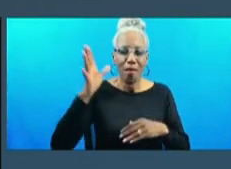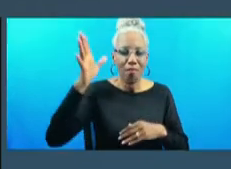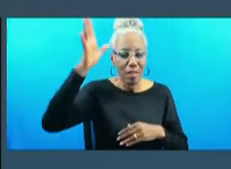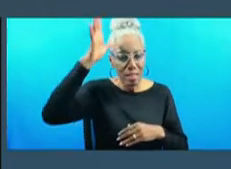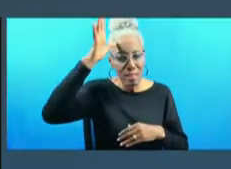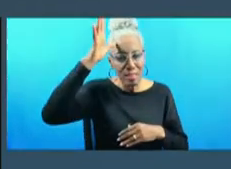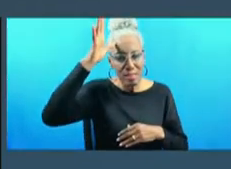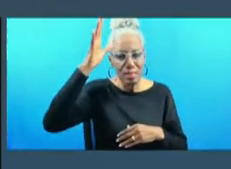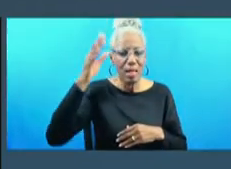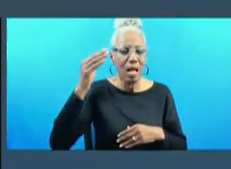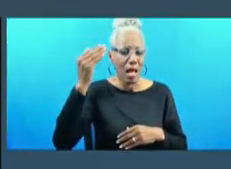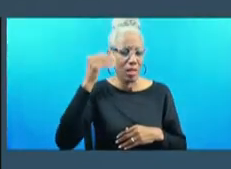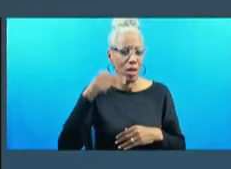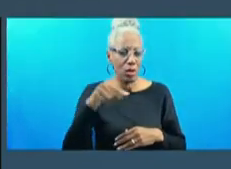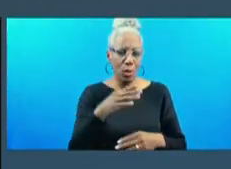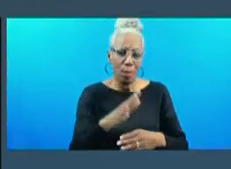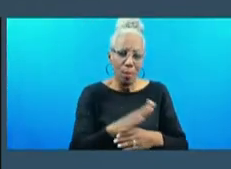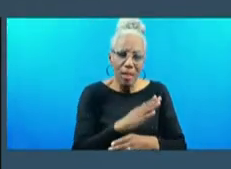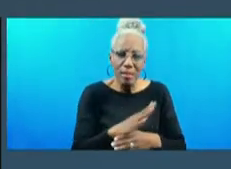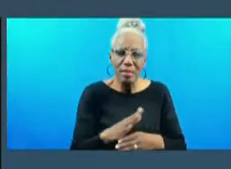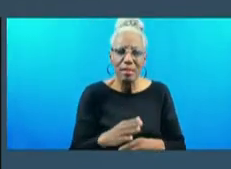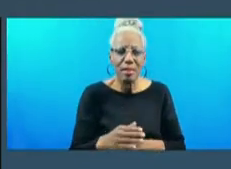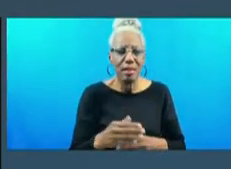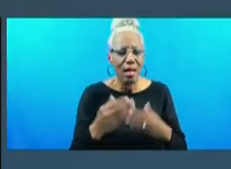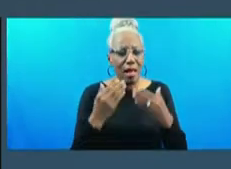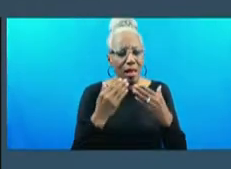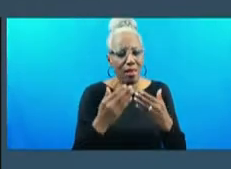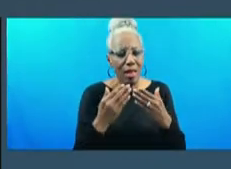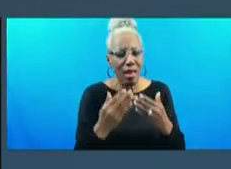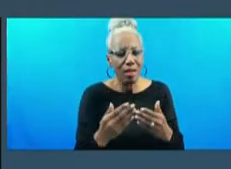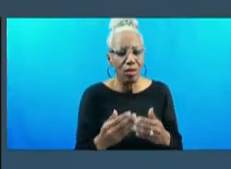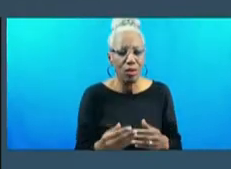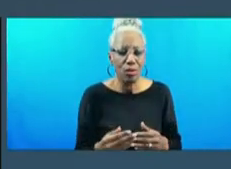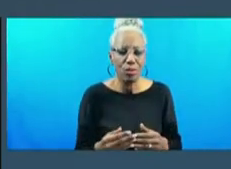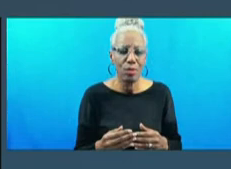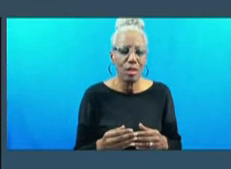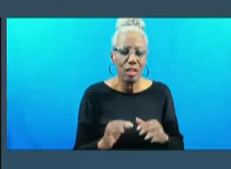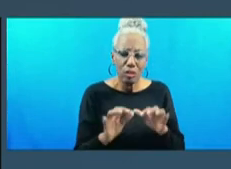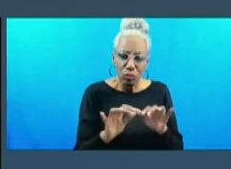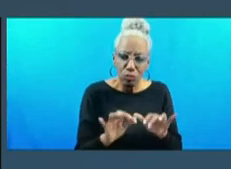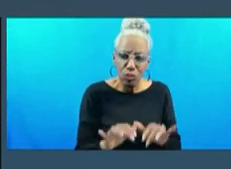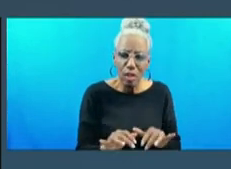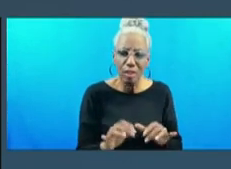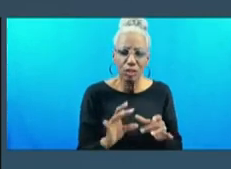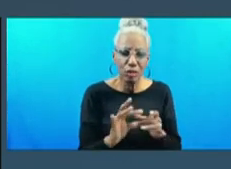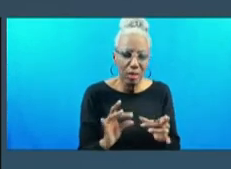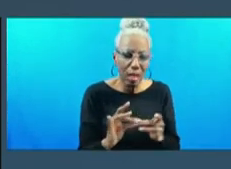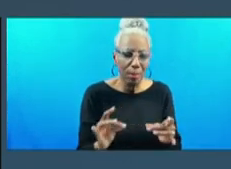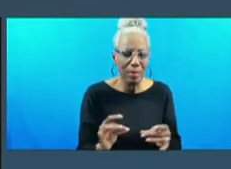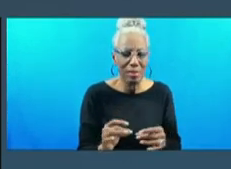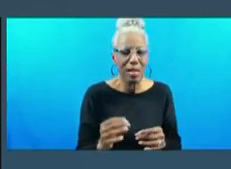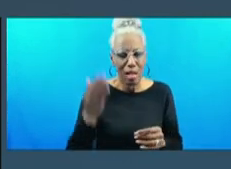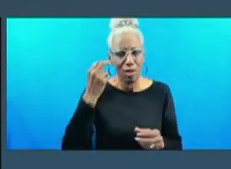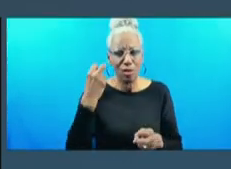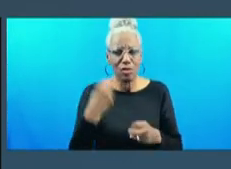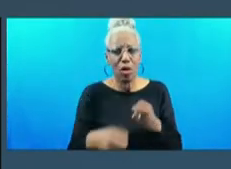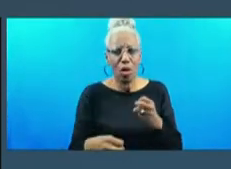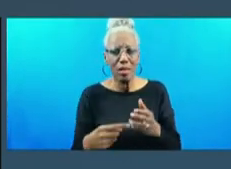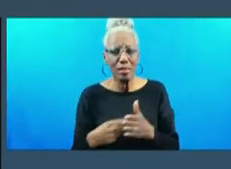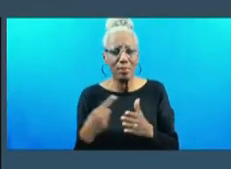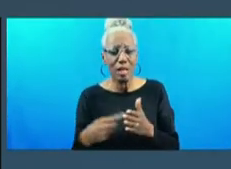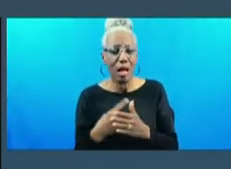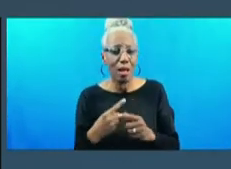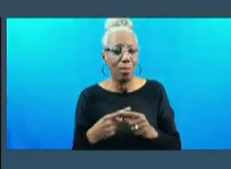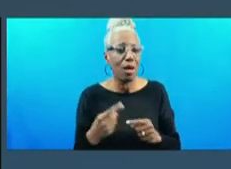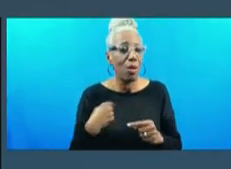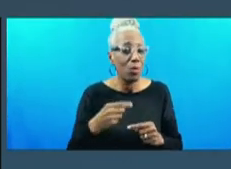to write. I know for some of you it's difficult to write your comments, to express yourself. We are listening. It